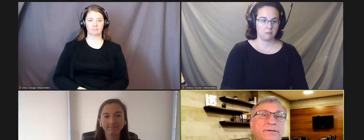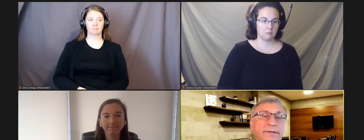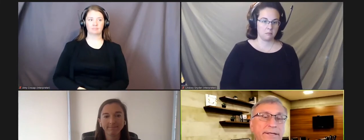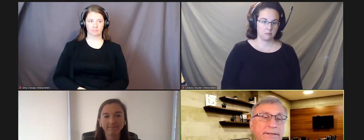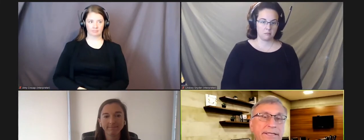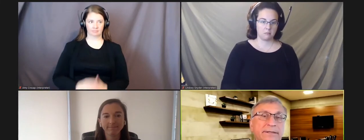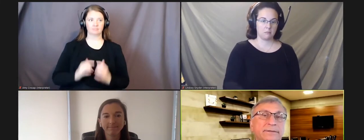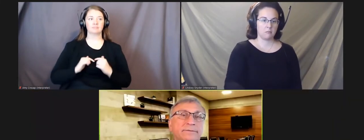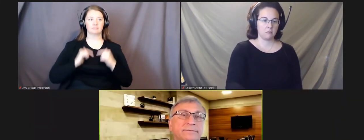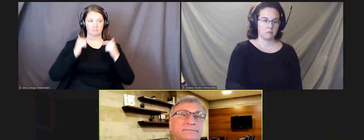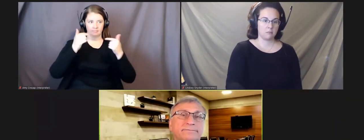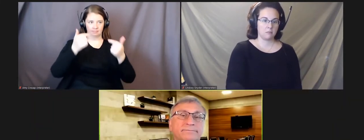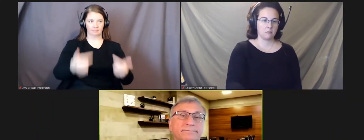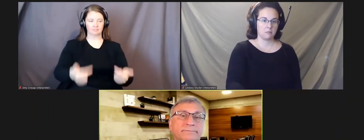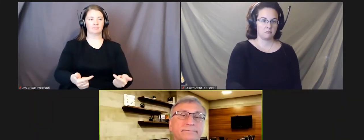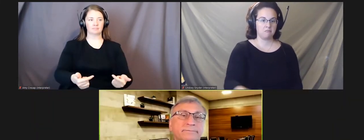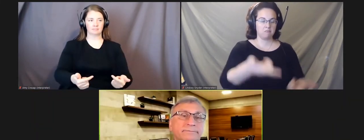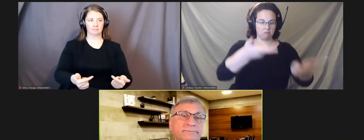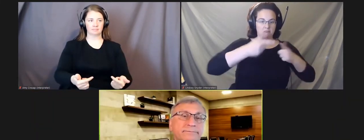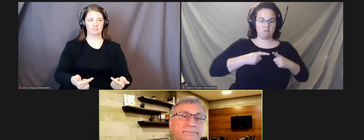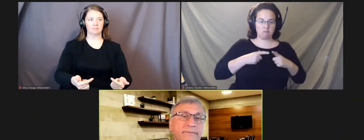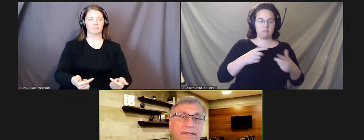Great. Thank you, Haley.